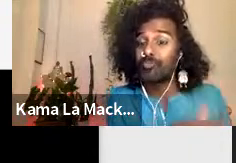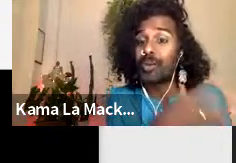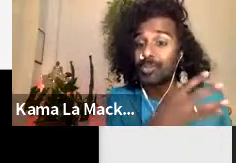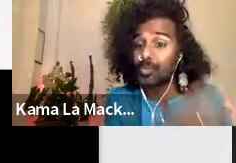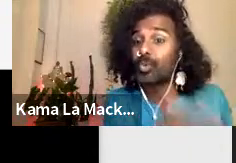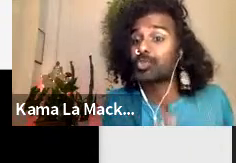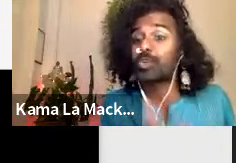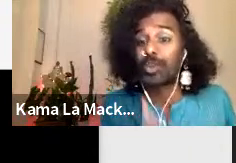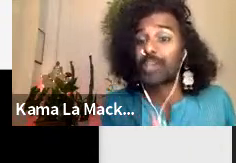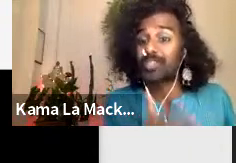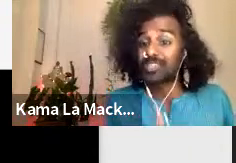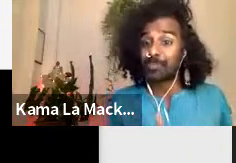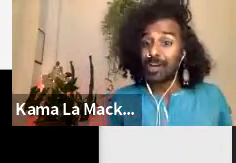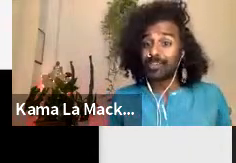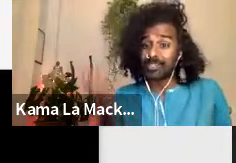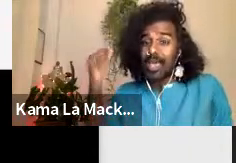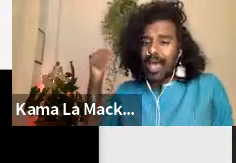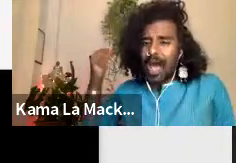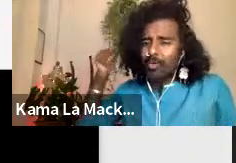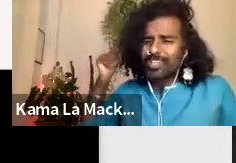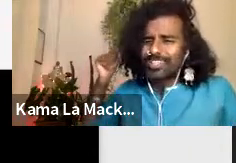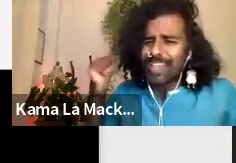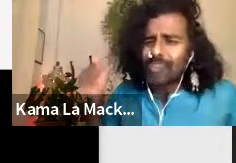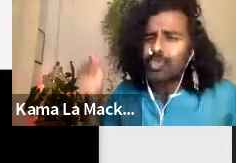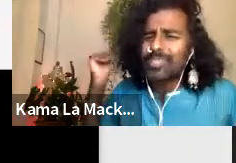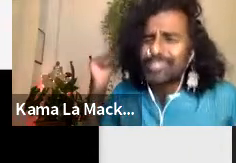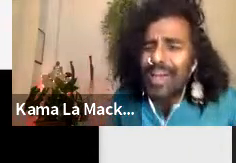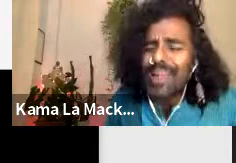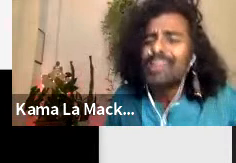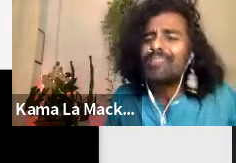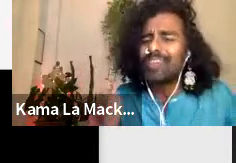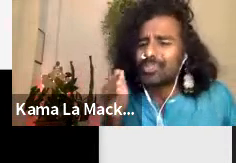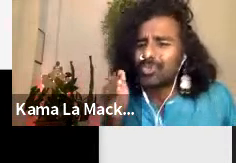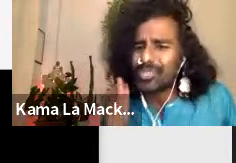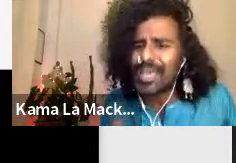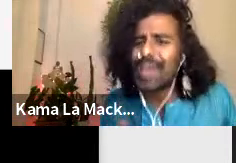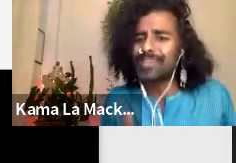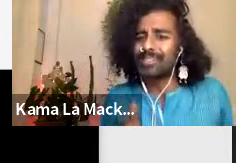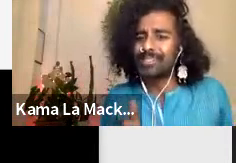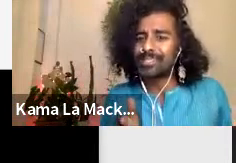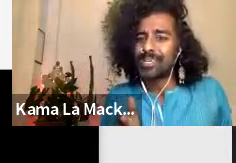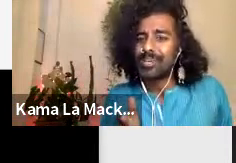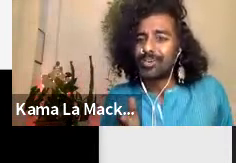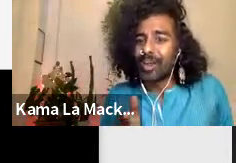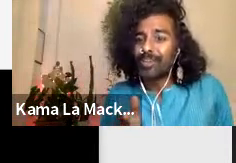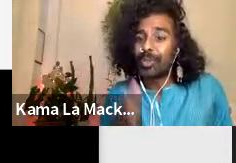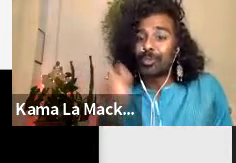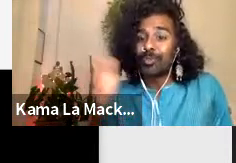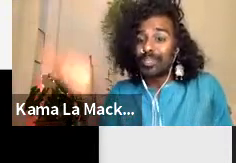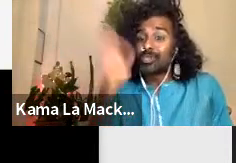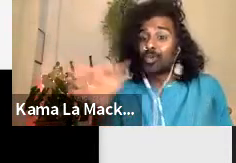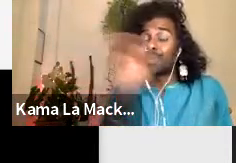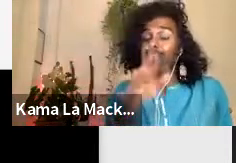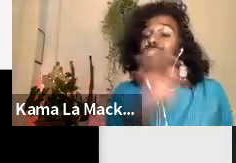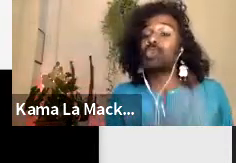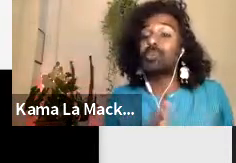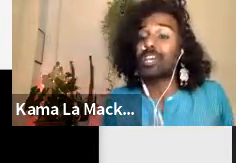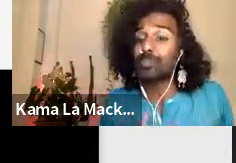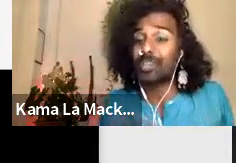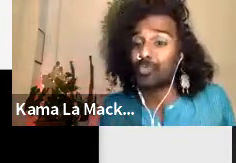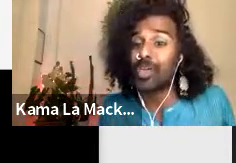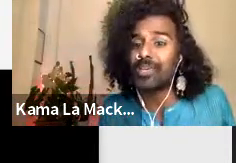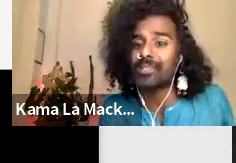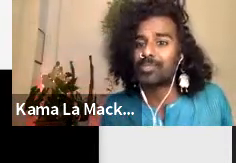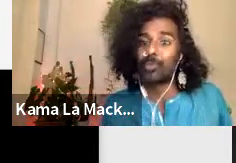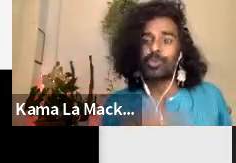what Zone Femme as a poetry collection is about. It's how do we delve into the silence, right? When historically so much